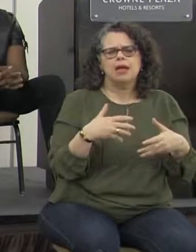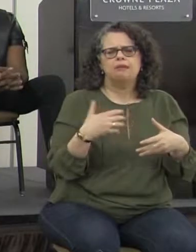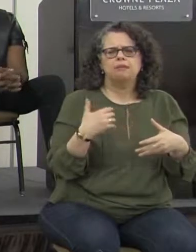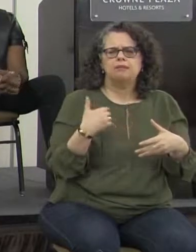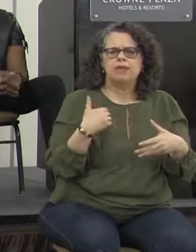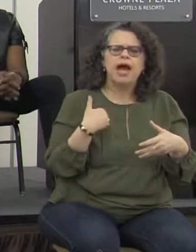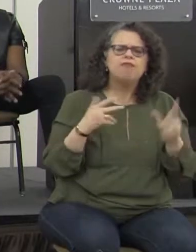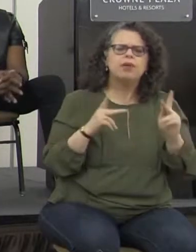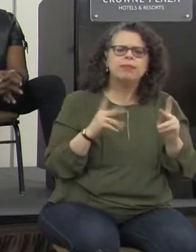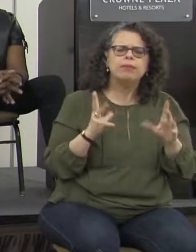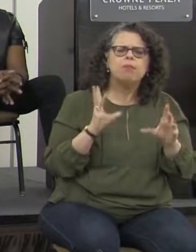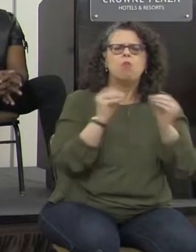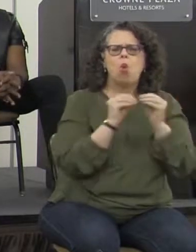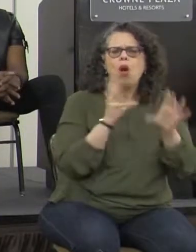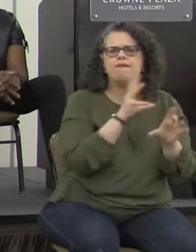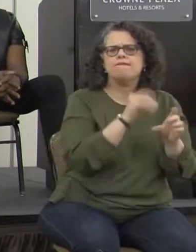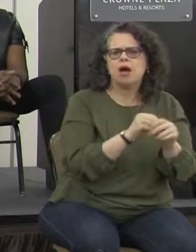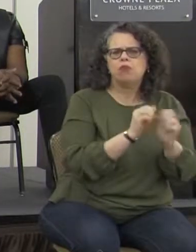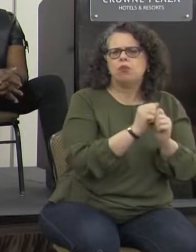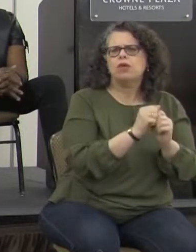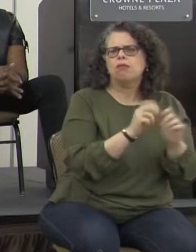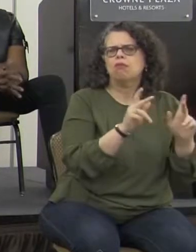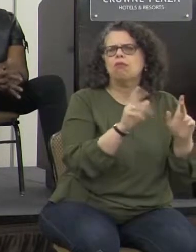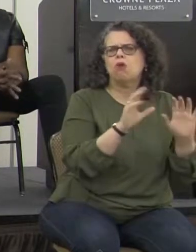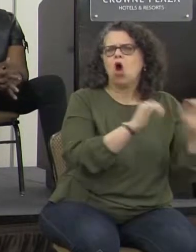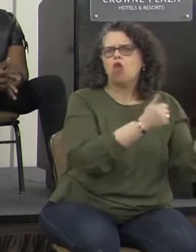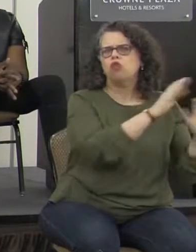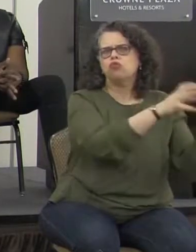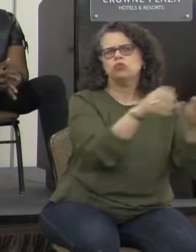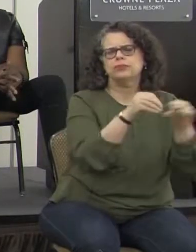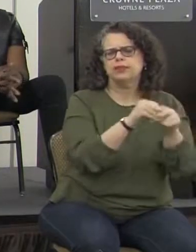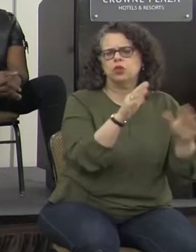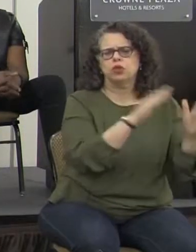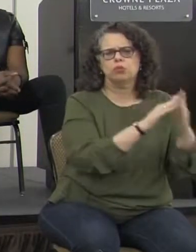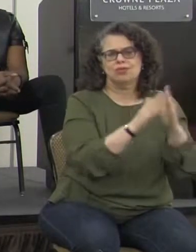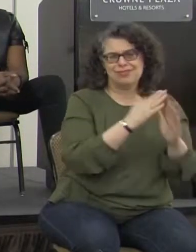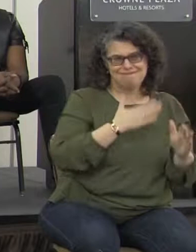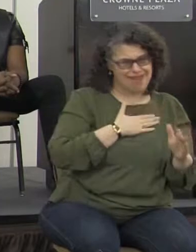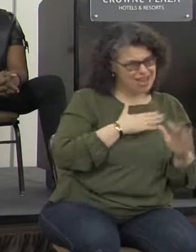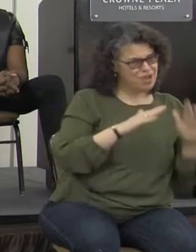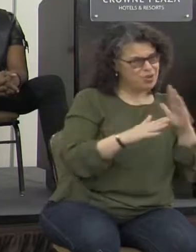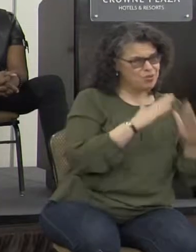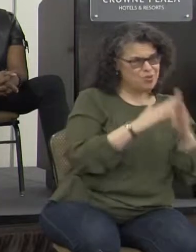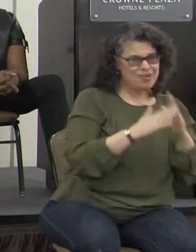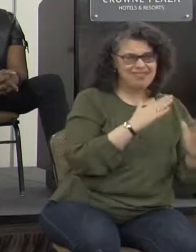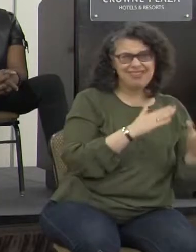community? Because the community I'm in, we don't have a very active